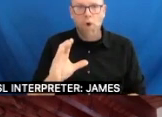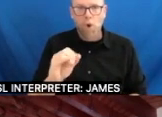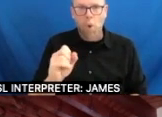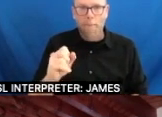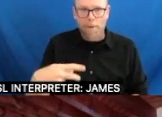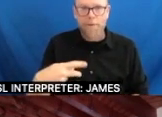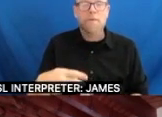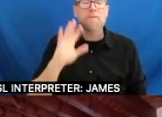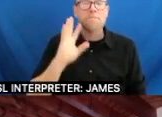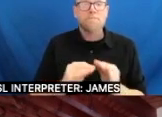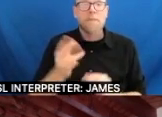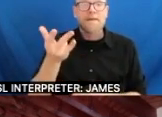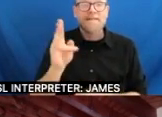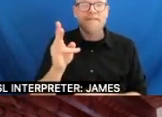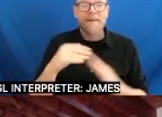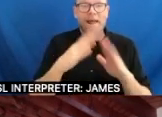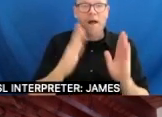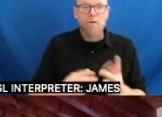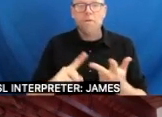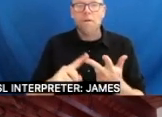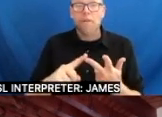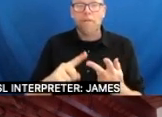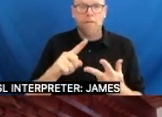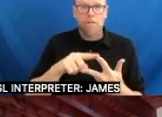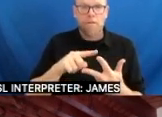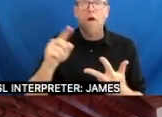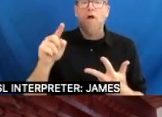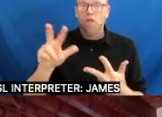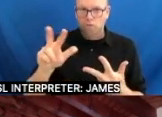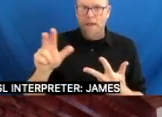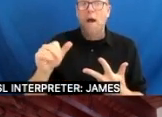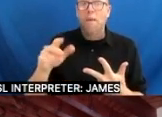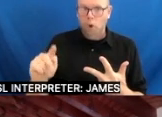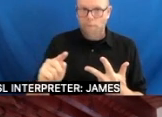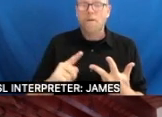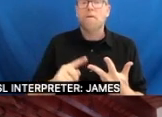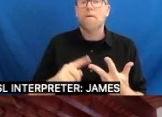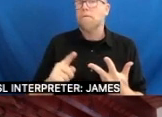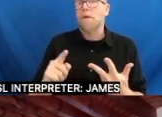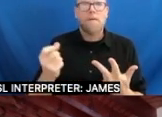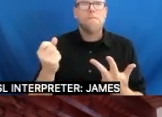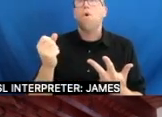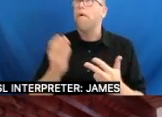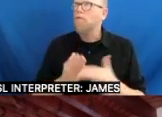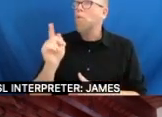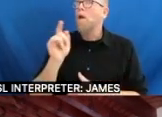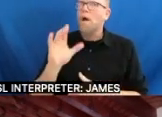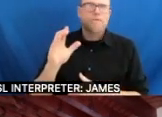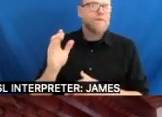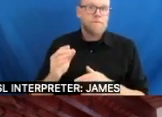17 houses, three apartment complexes, and hundreds of member resident owners.